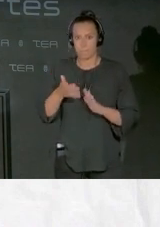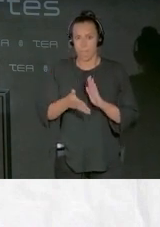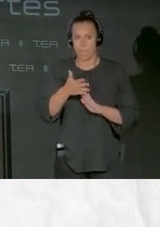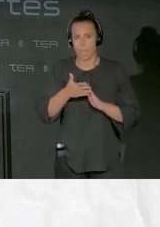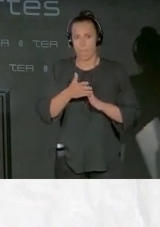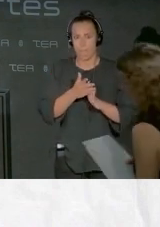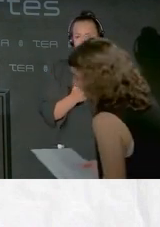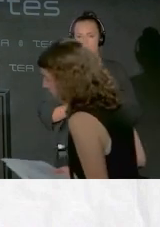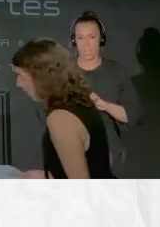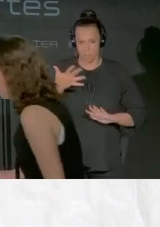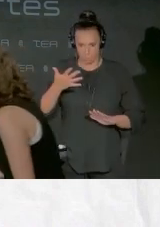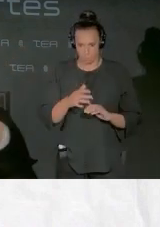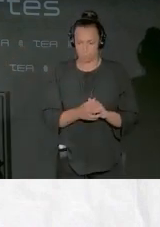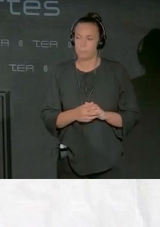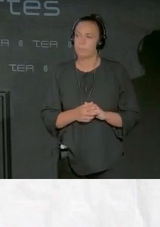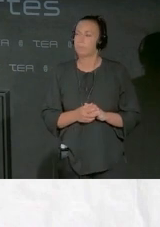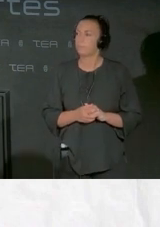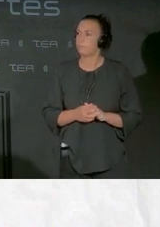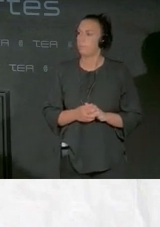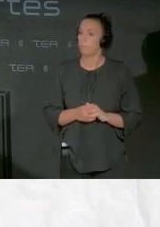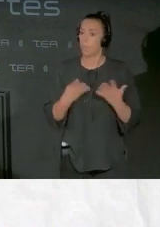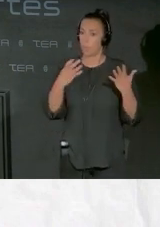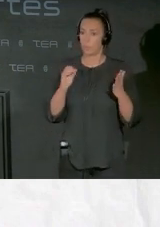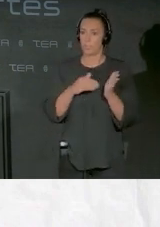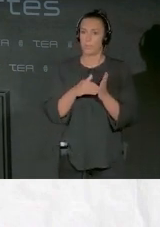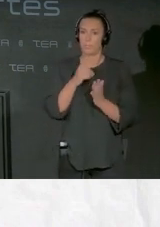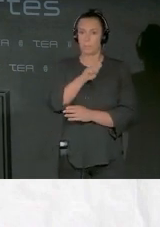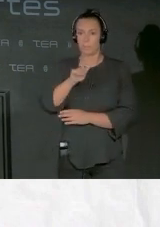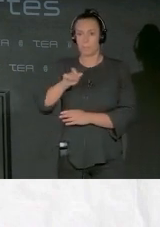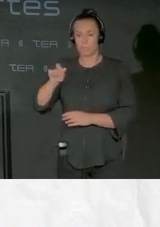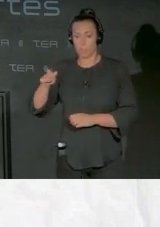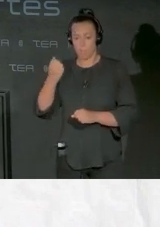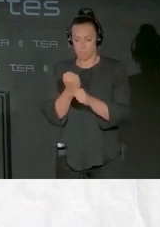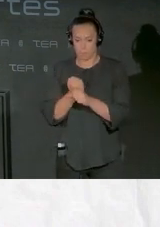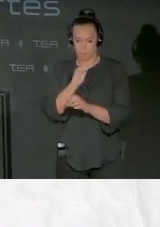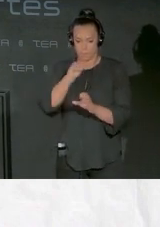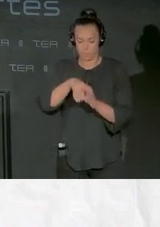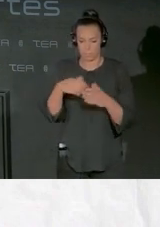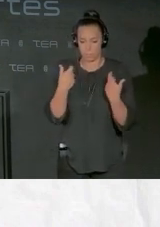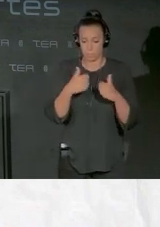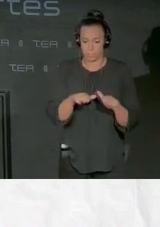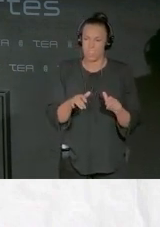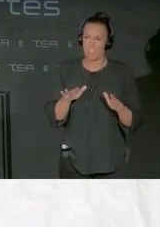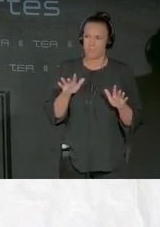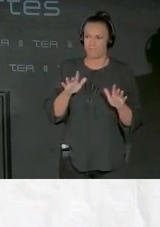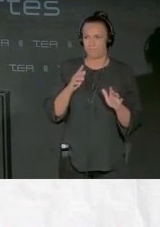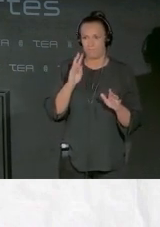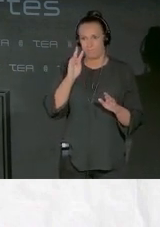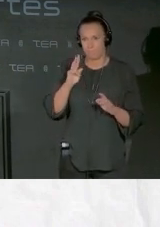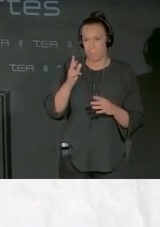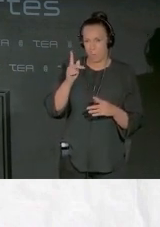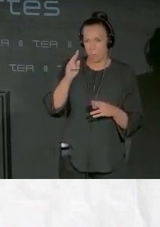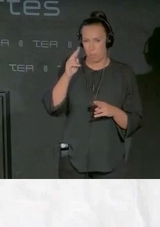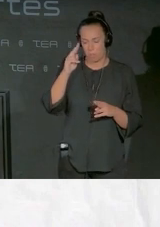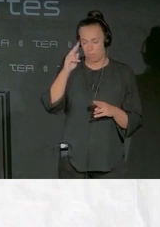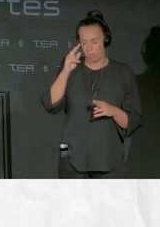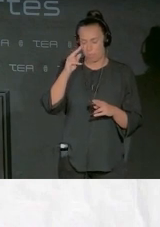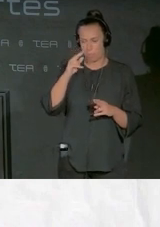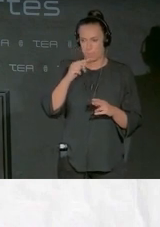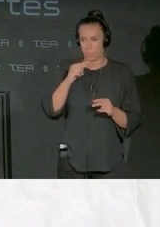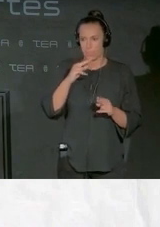90,000 people, but this has a lot of data gaps as well. So where the figures on revenues turnover are